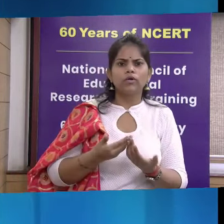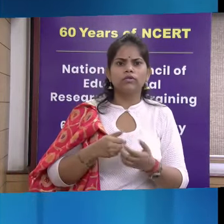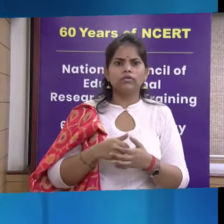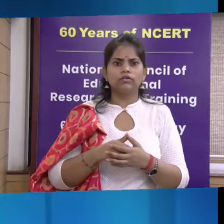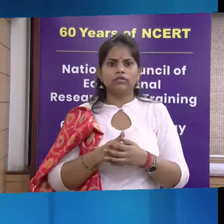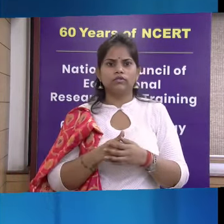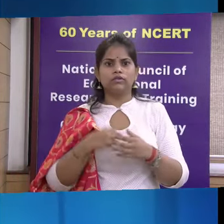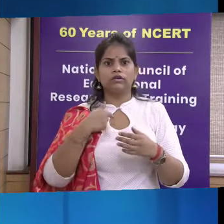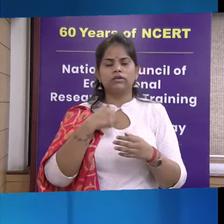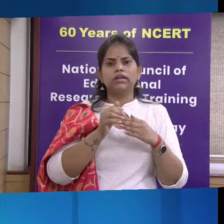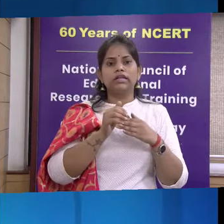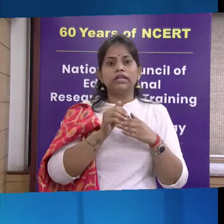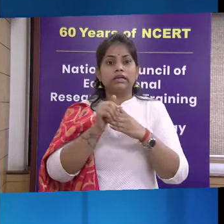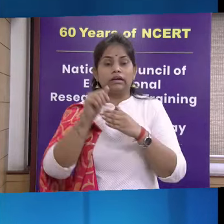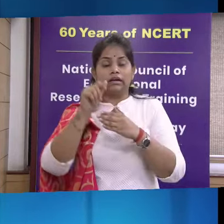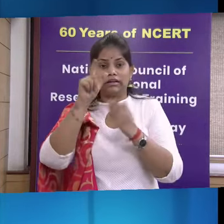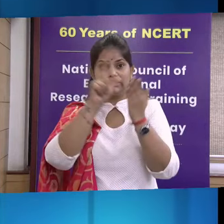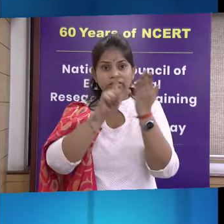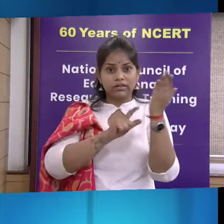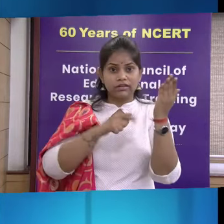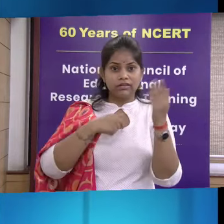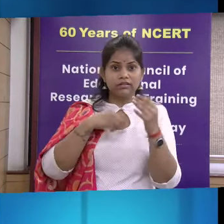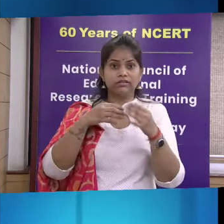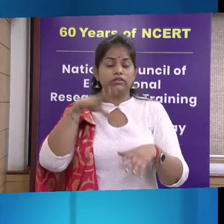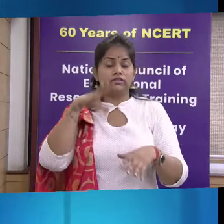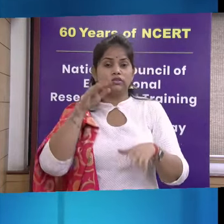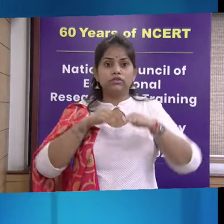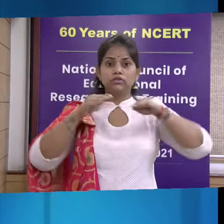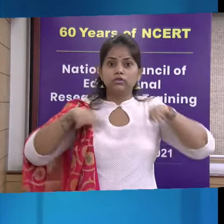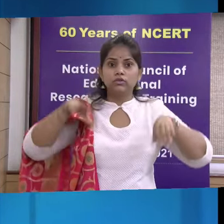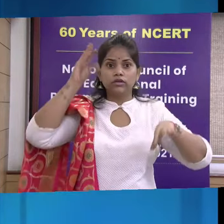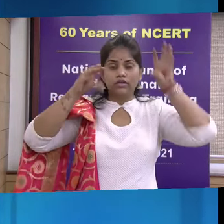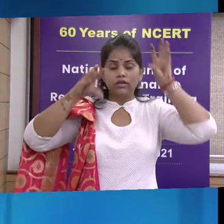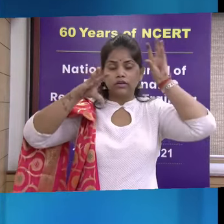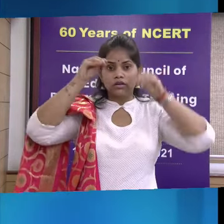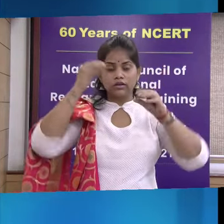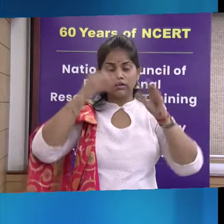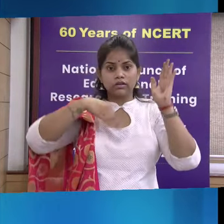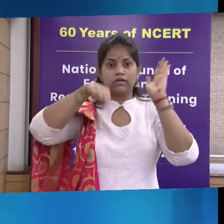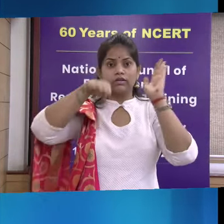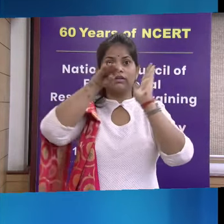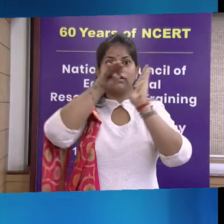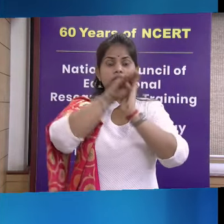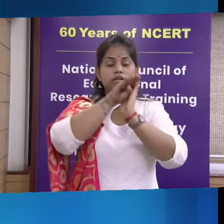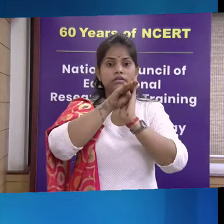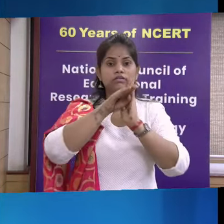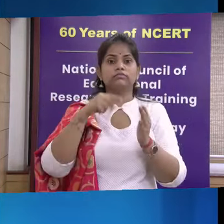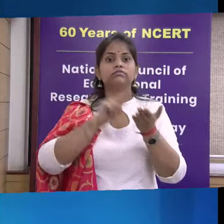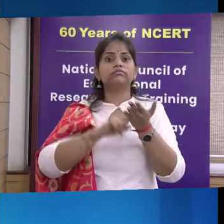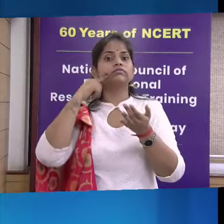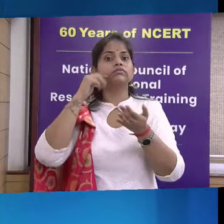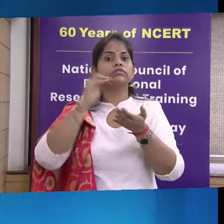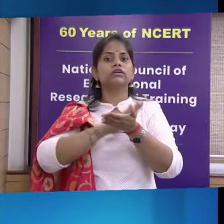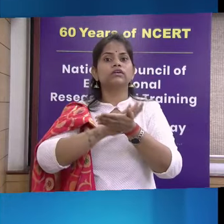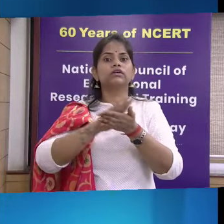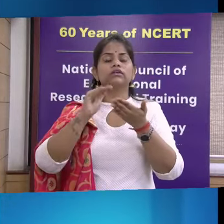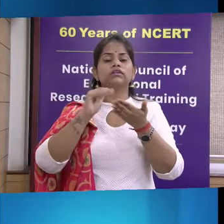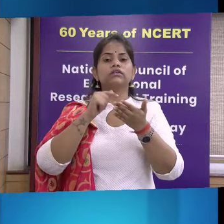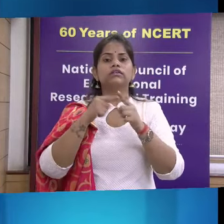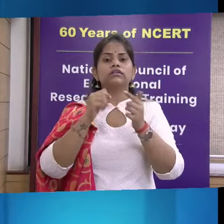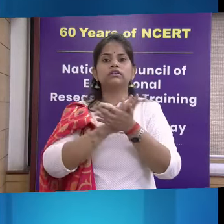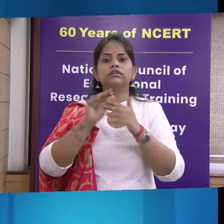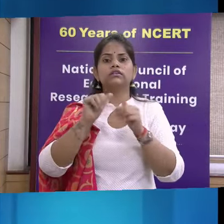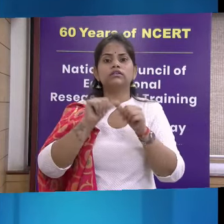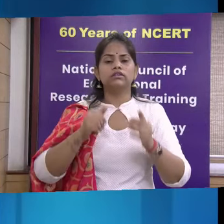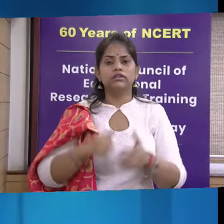online education, students' learning enhancement guidelines, and also NISTA online are some of